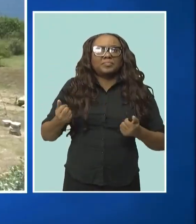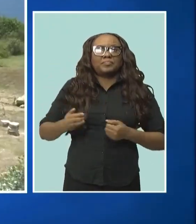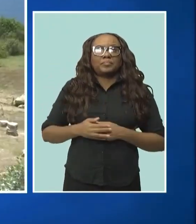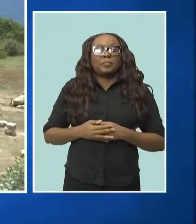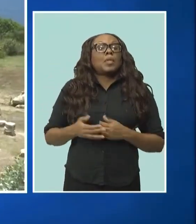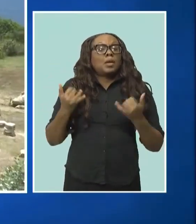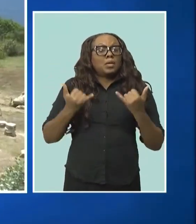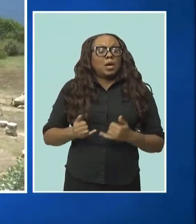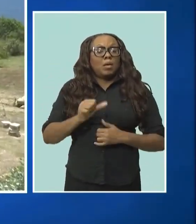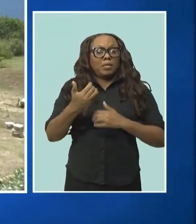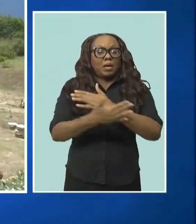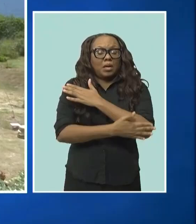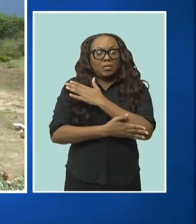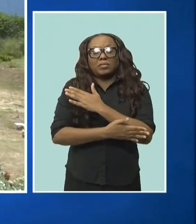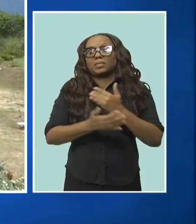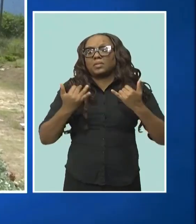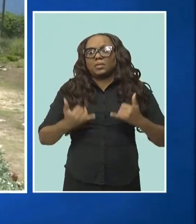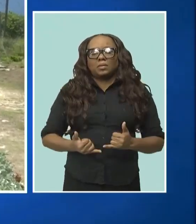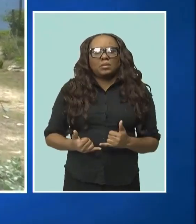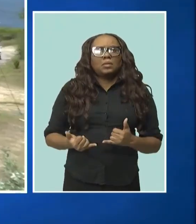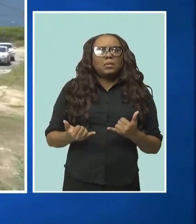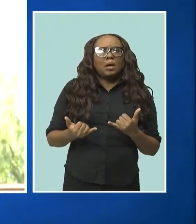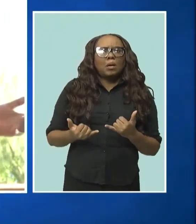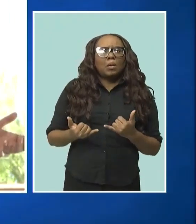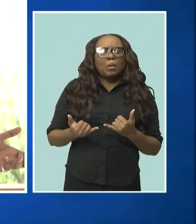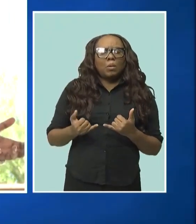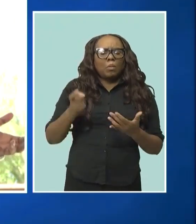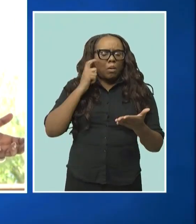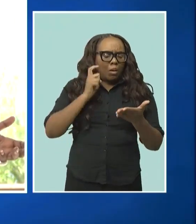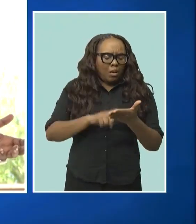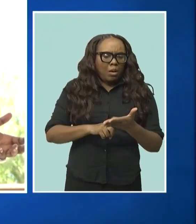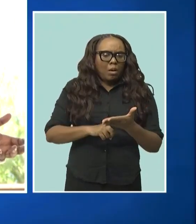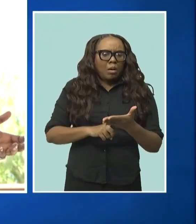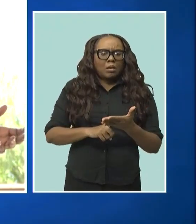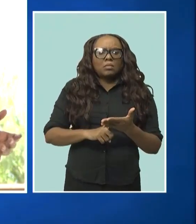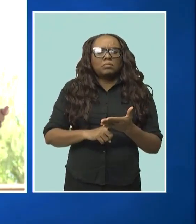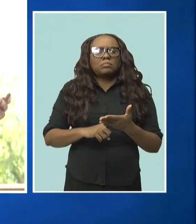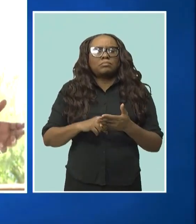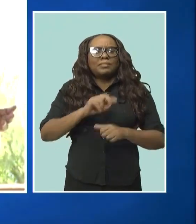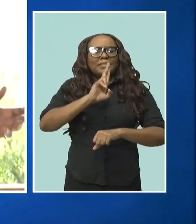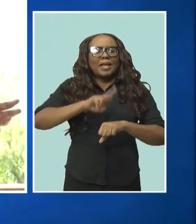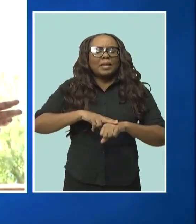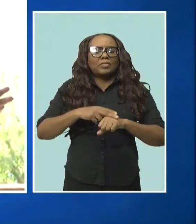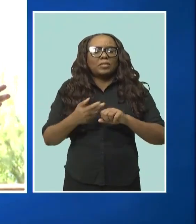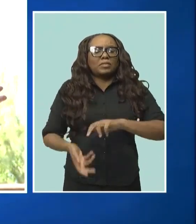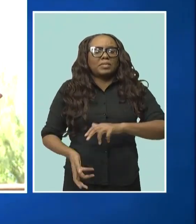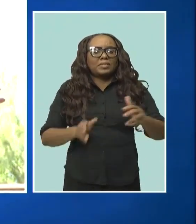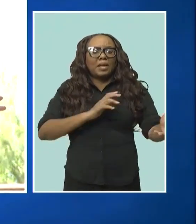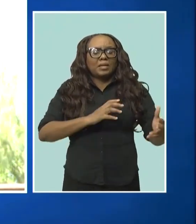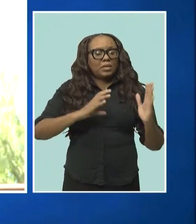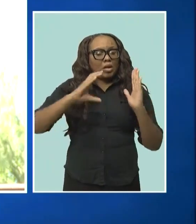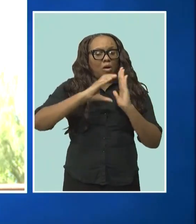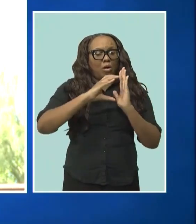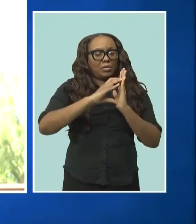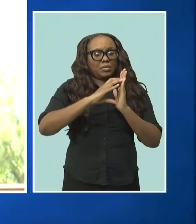clauses under the Bridgetown initiative. And what does that simply mean? That when a crisis, a